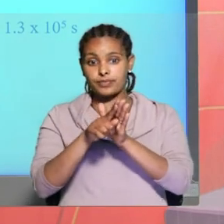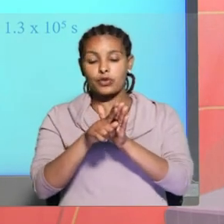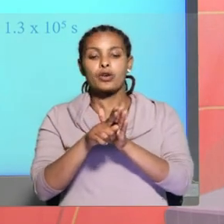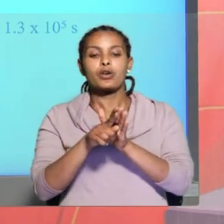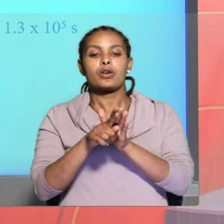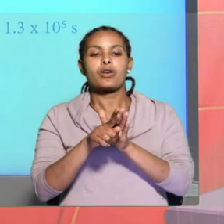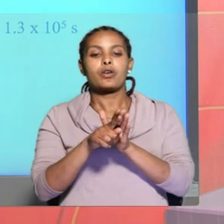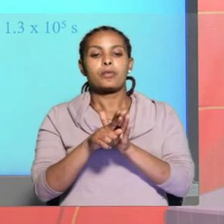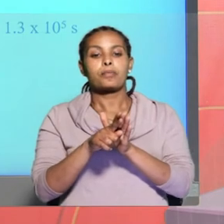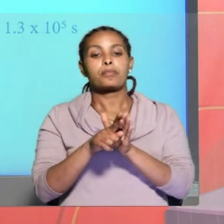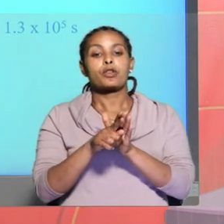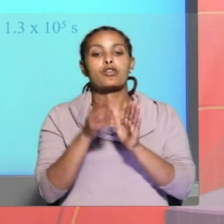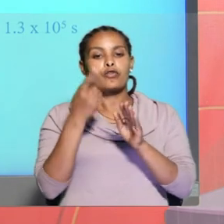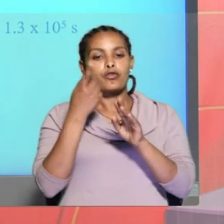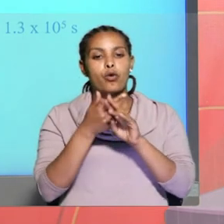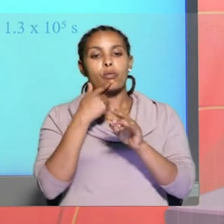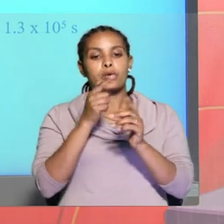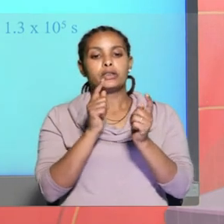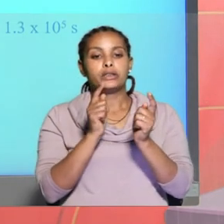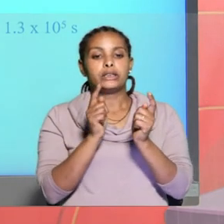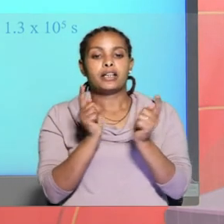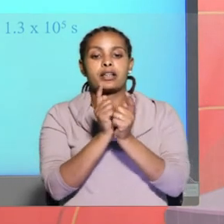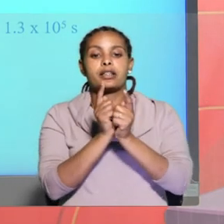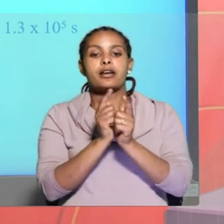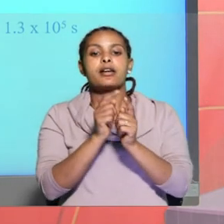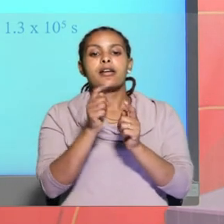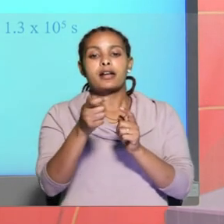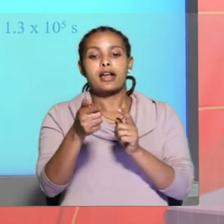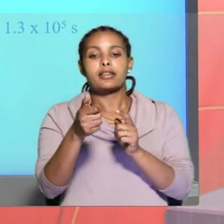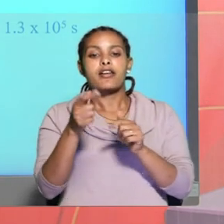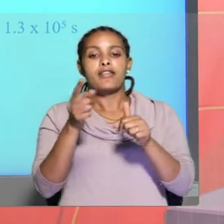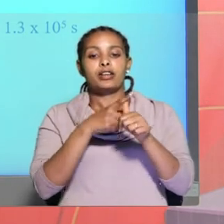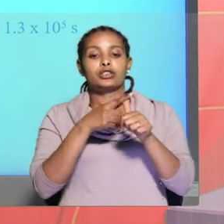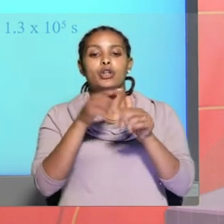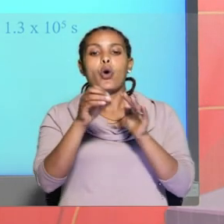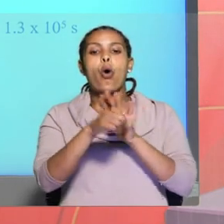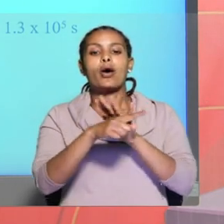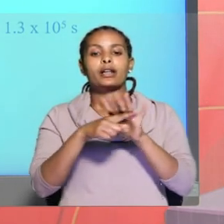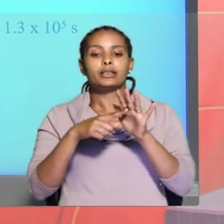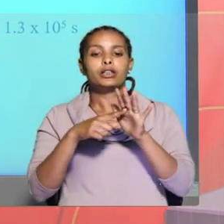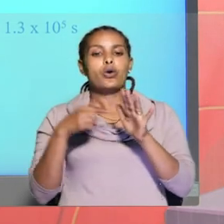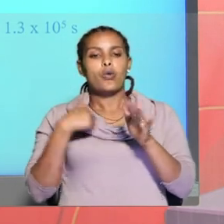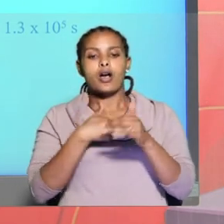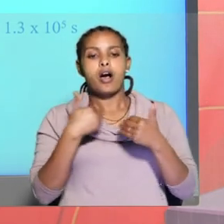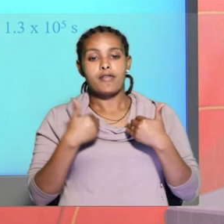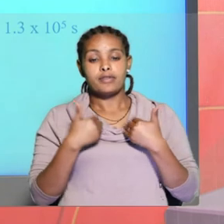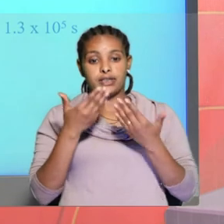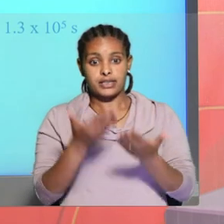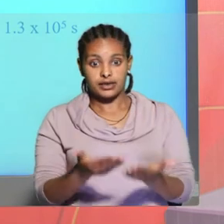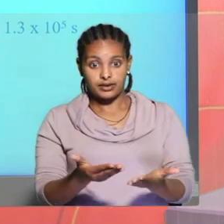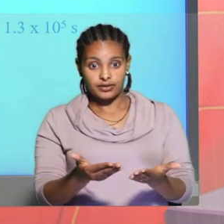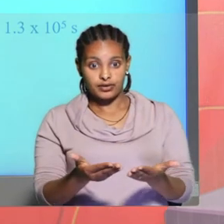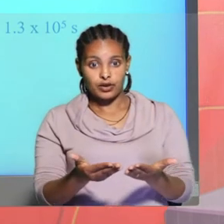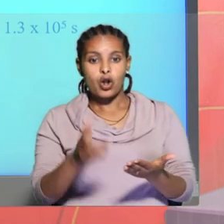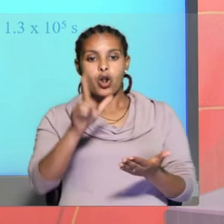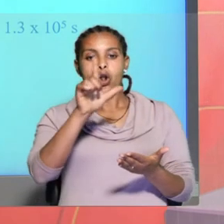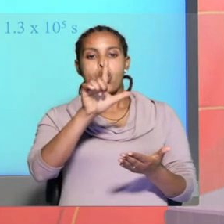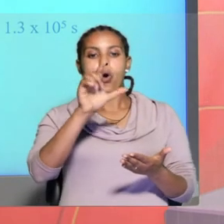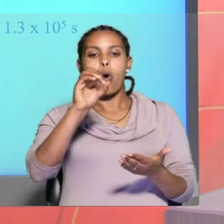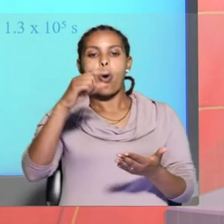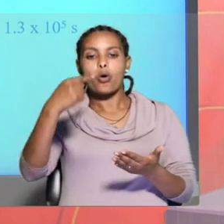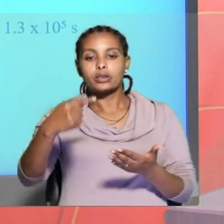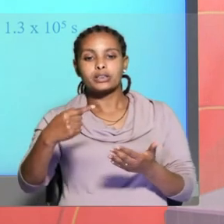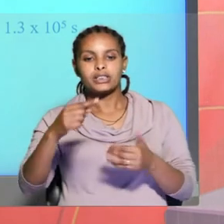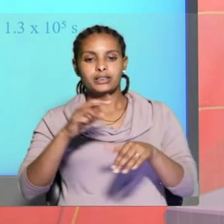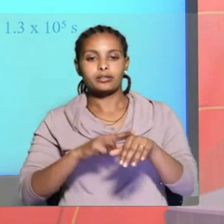from an integrated red equation for a first order reaction we have this log initial